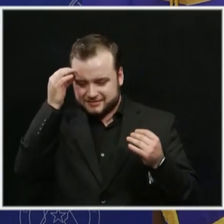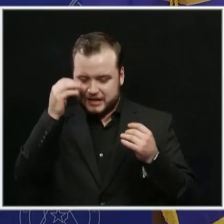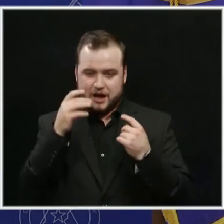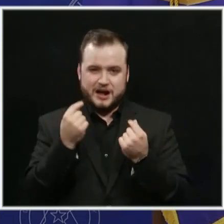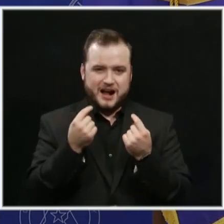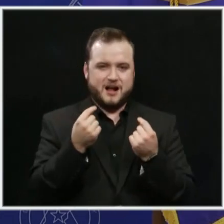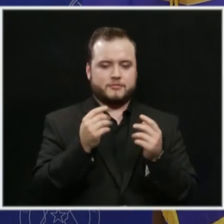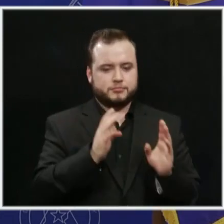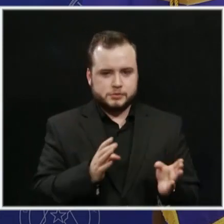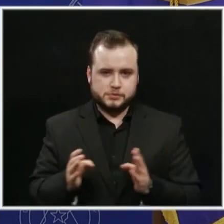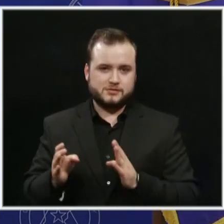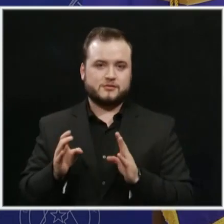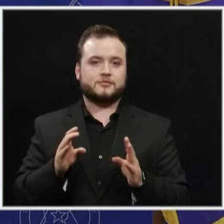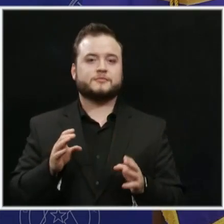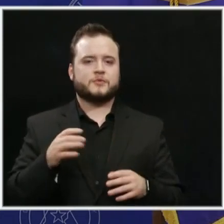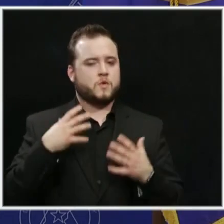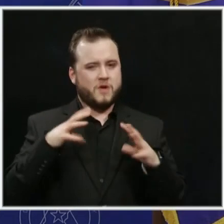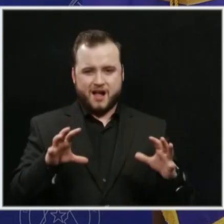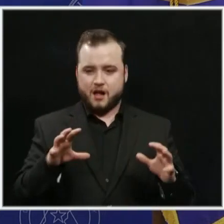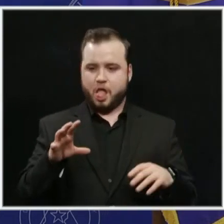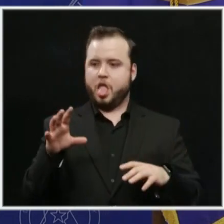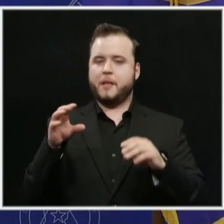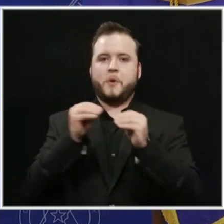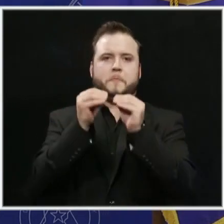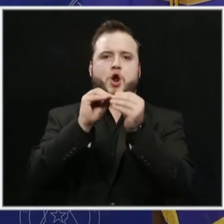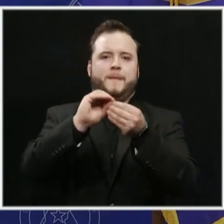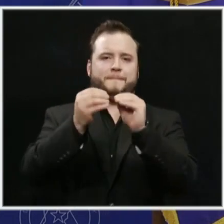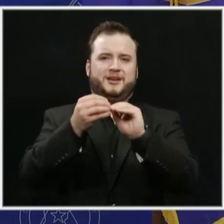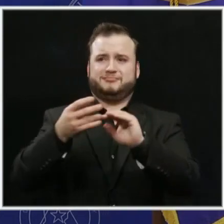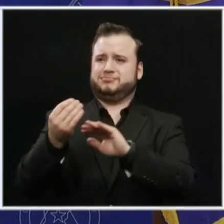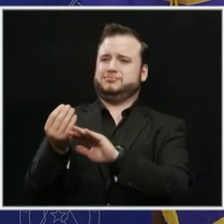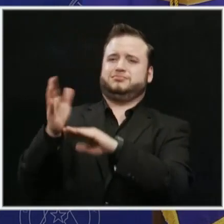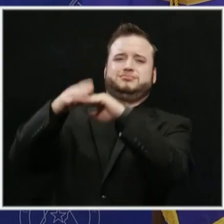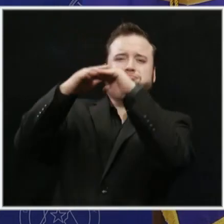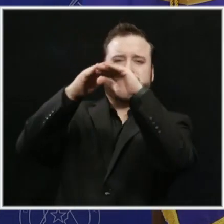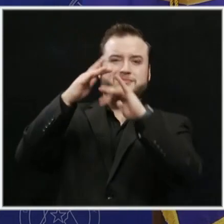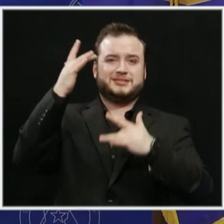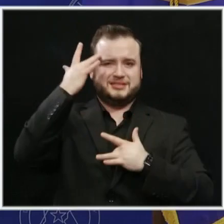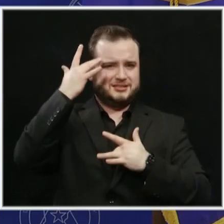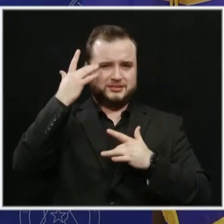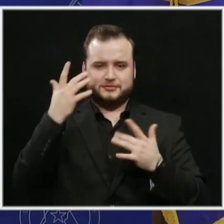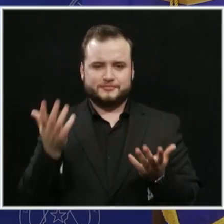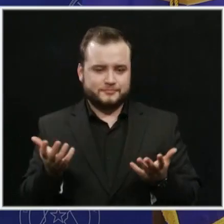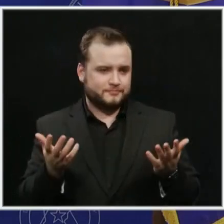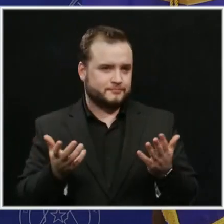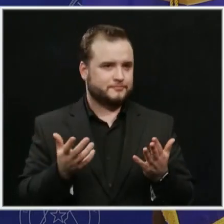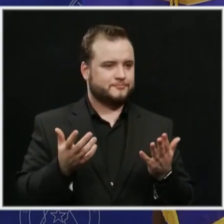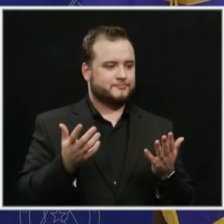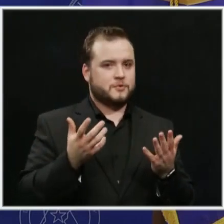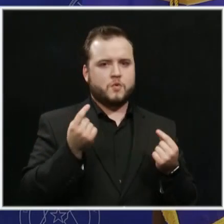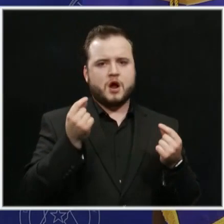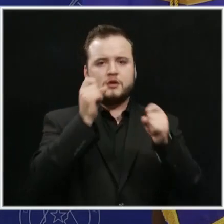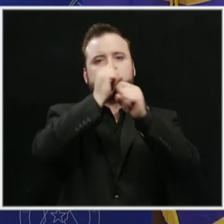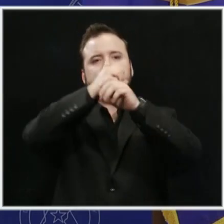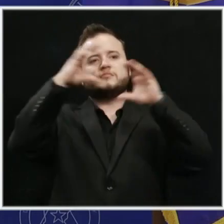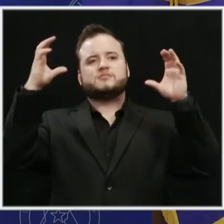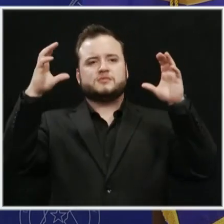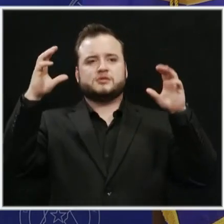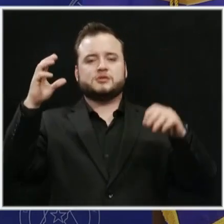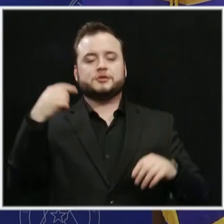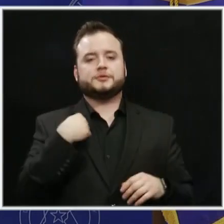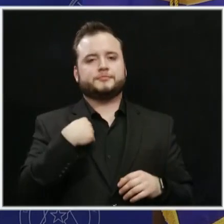folks. I'm not sure to what purpose that means. So I do worry a little bit about that. I worry